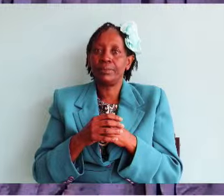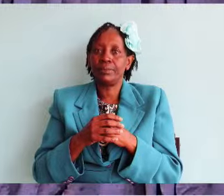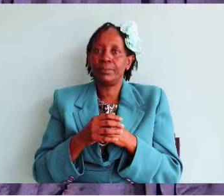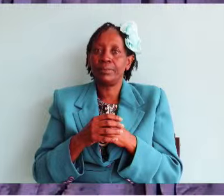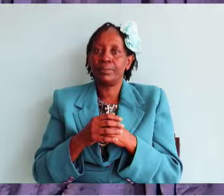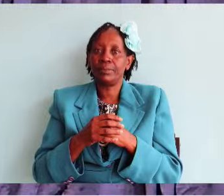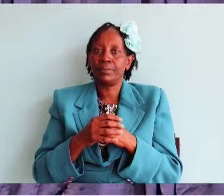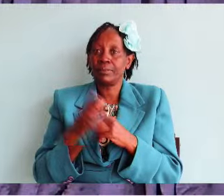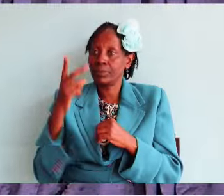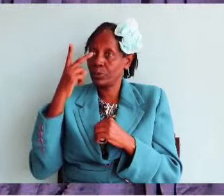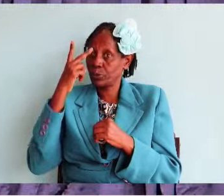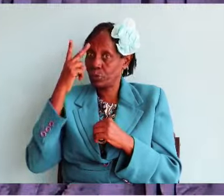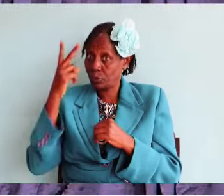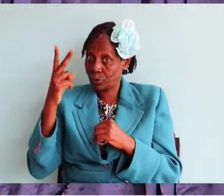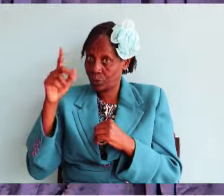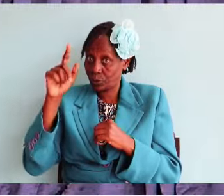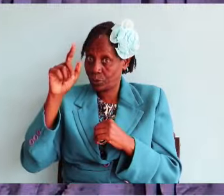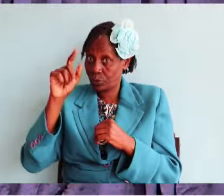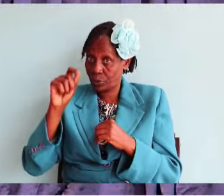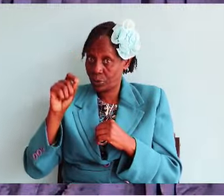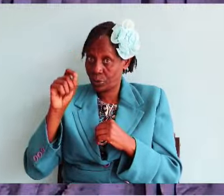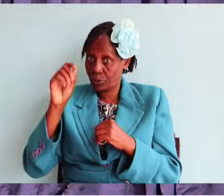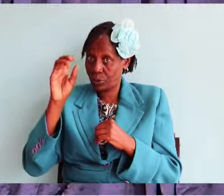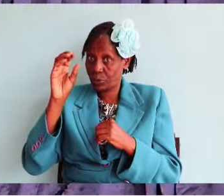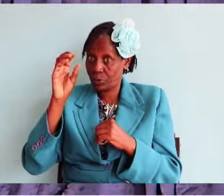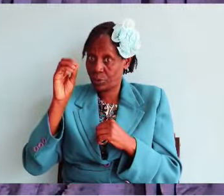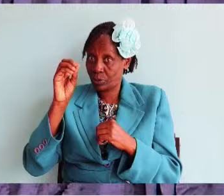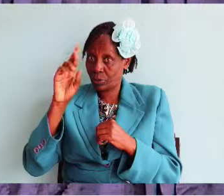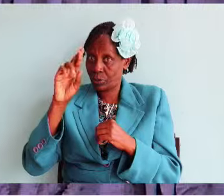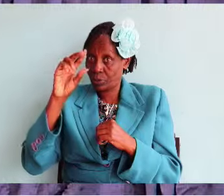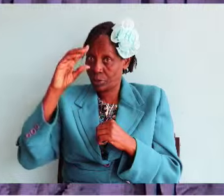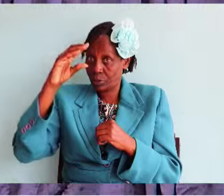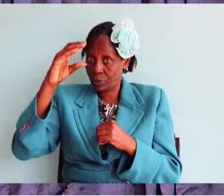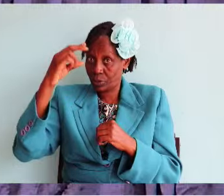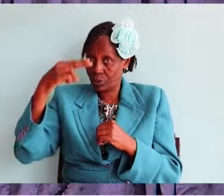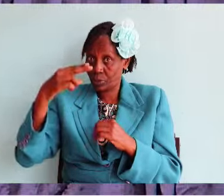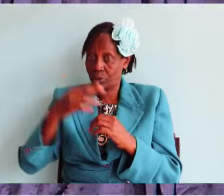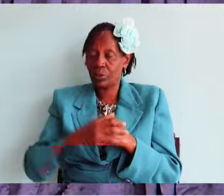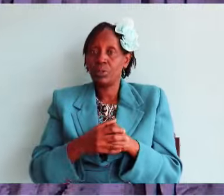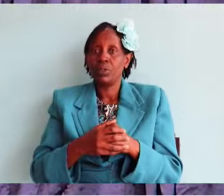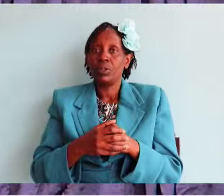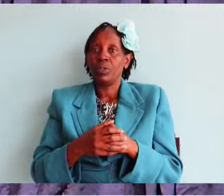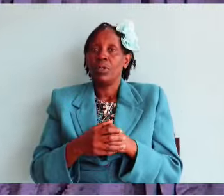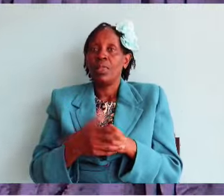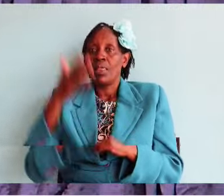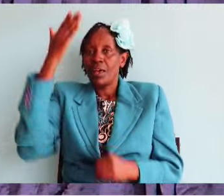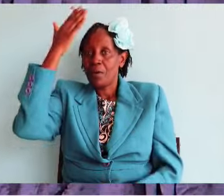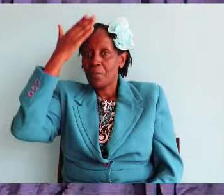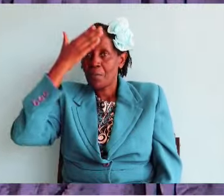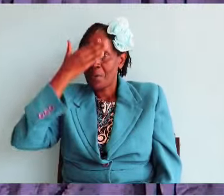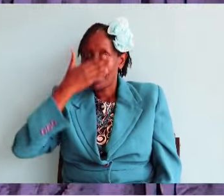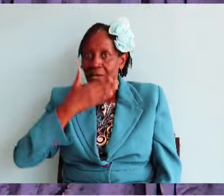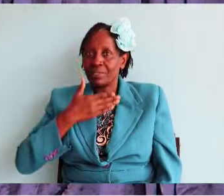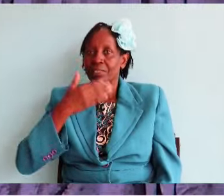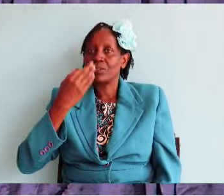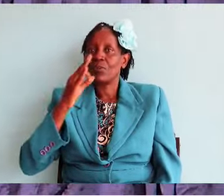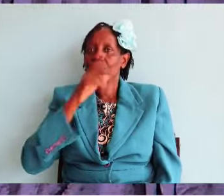You see the torches? They symbolize the presence of the Lord.